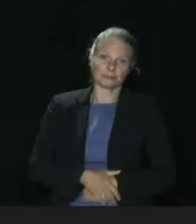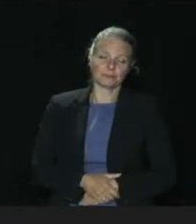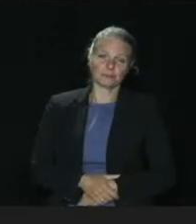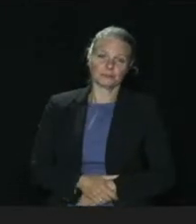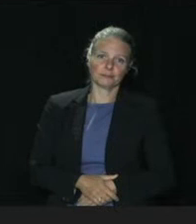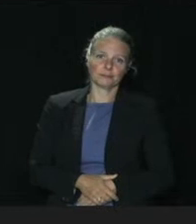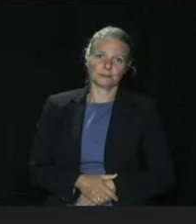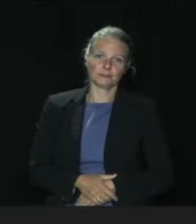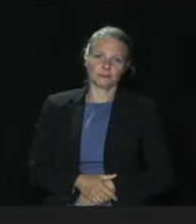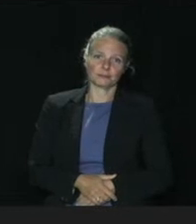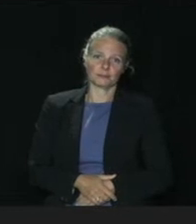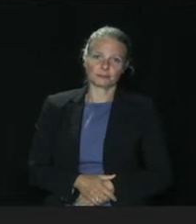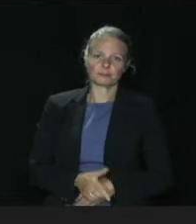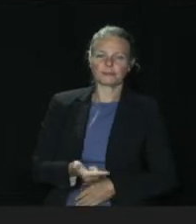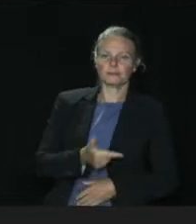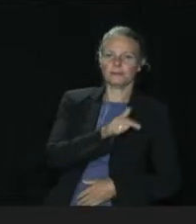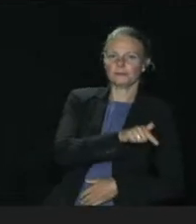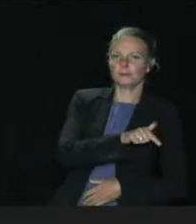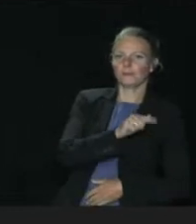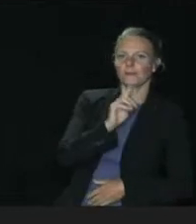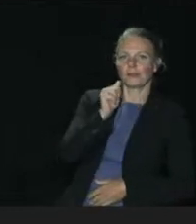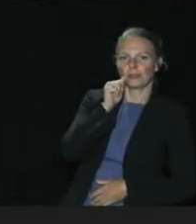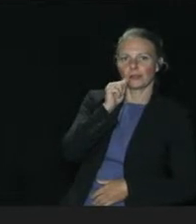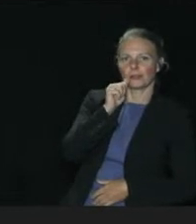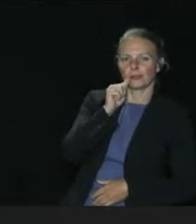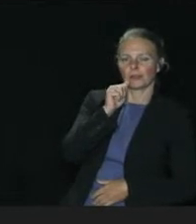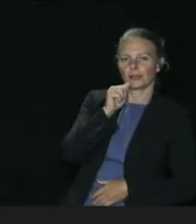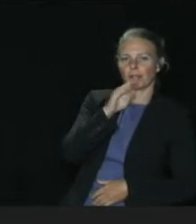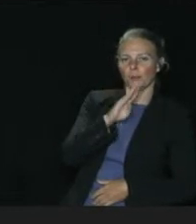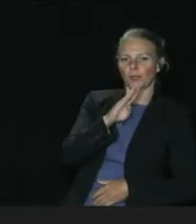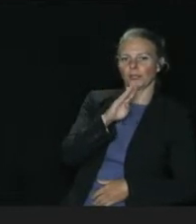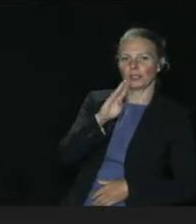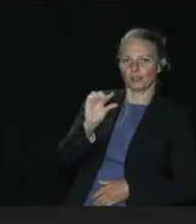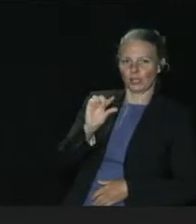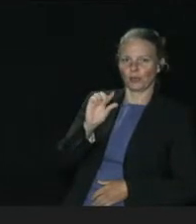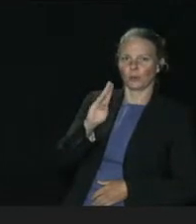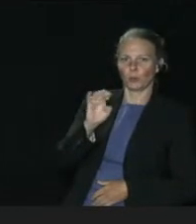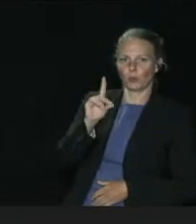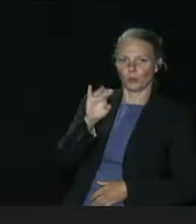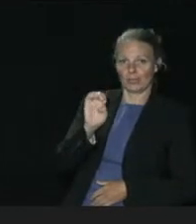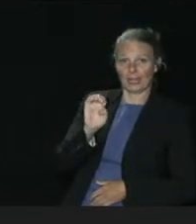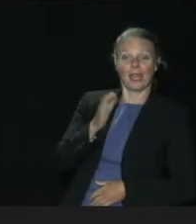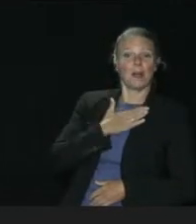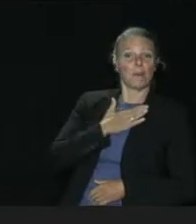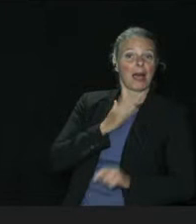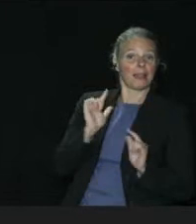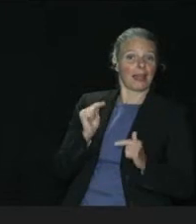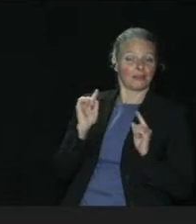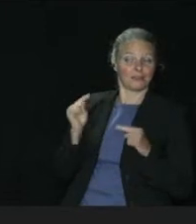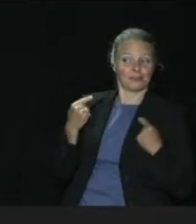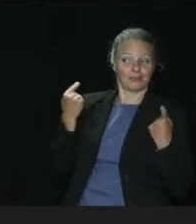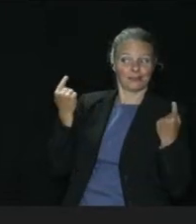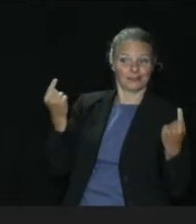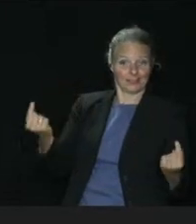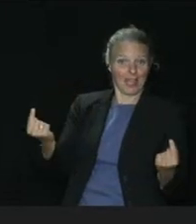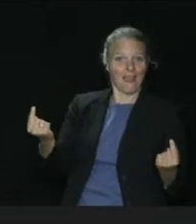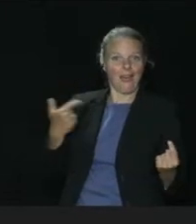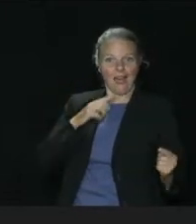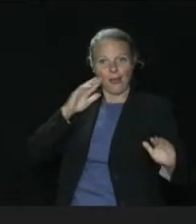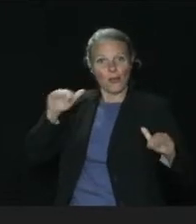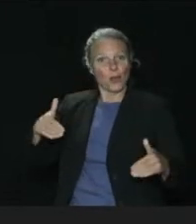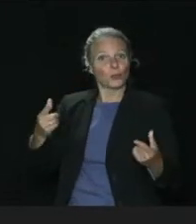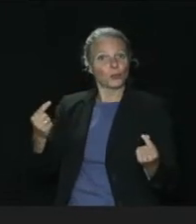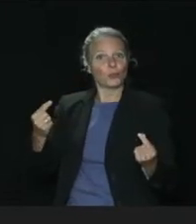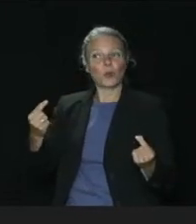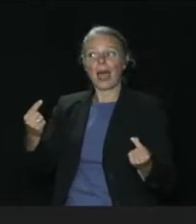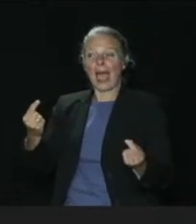I would just add, it has been my life's work to deliver essential supplies to the people that need it at the time and place that they need